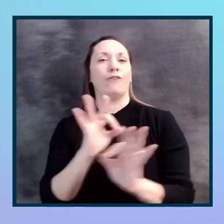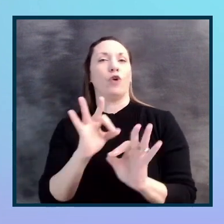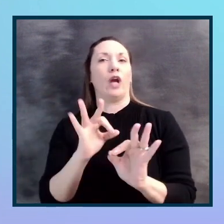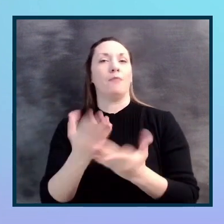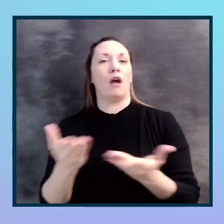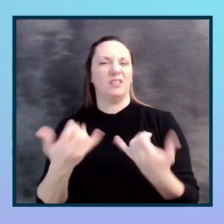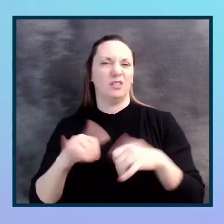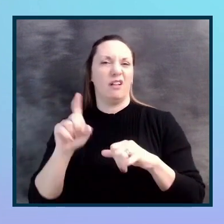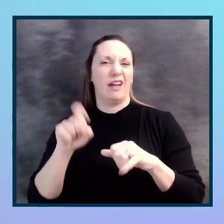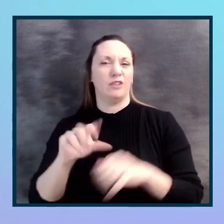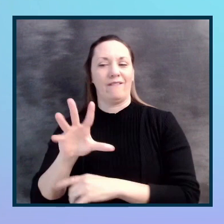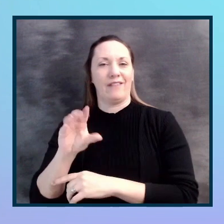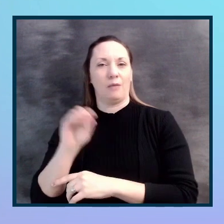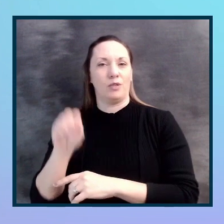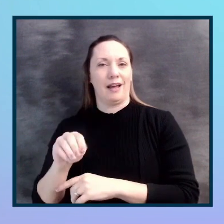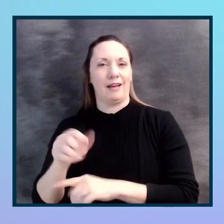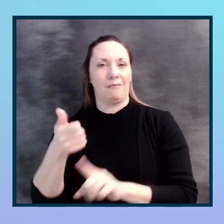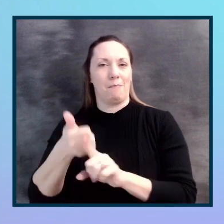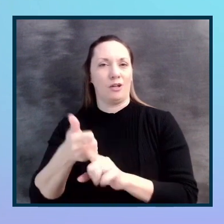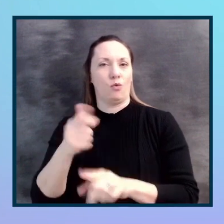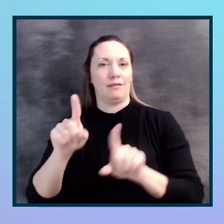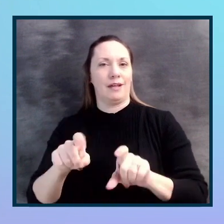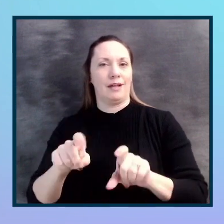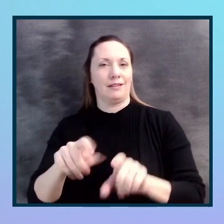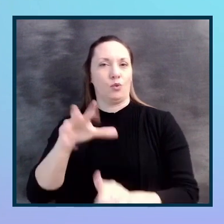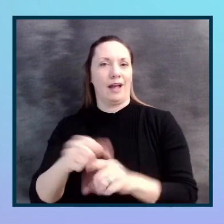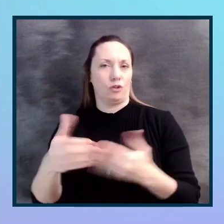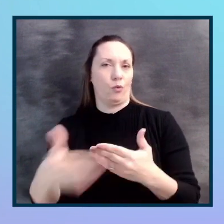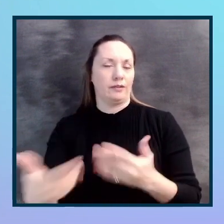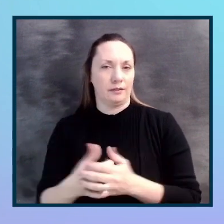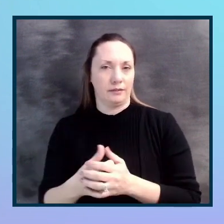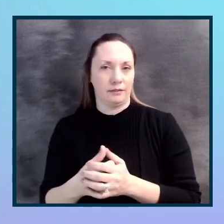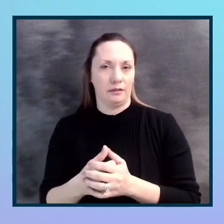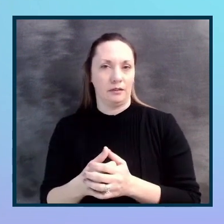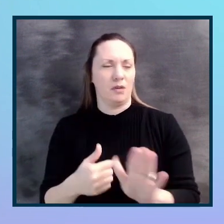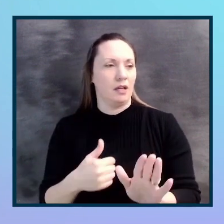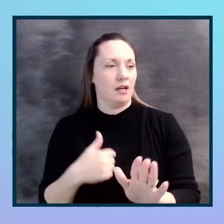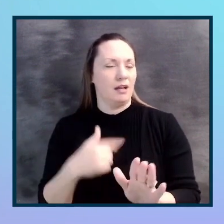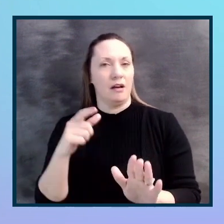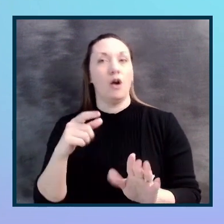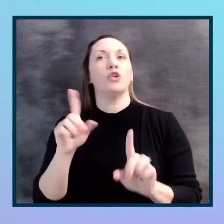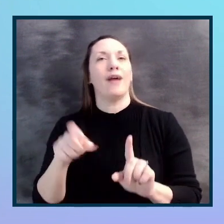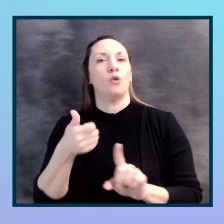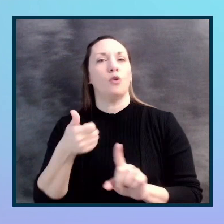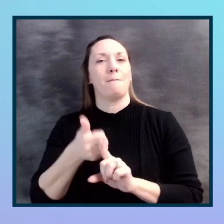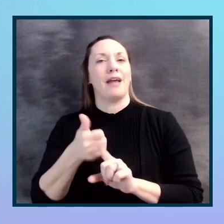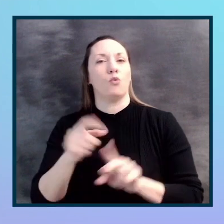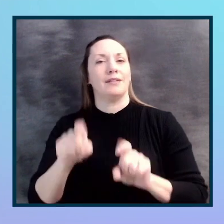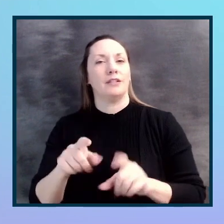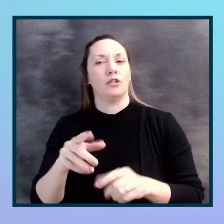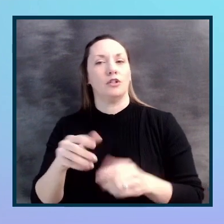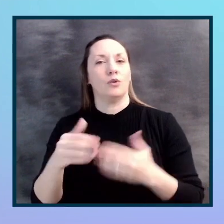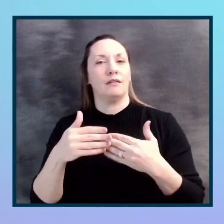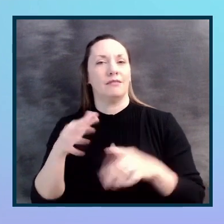have to do 50% manual testing to catch the rest. But sorry, you'll have to do manual testing to catch the remaining 50%. That